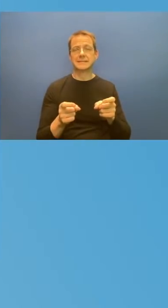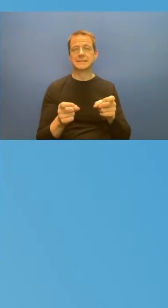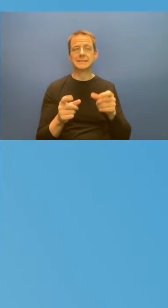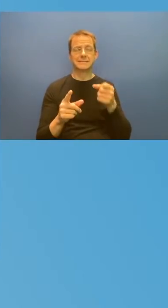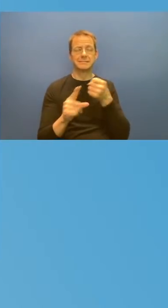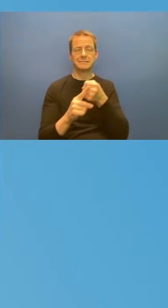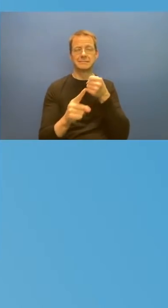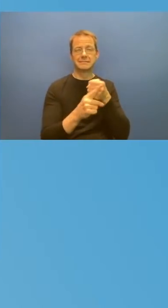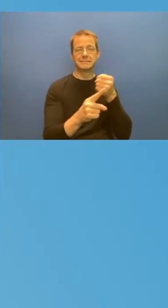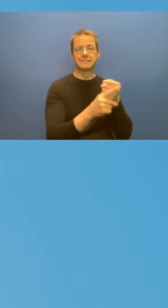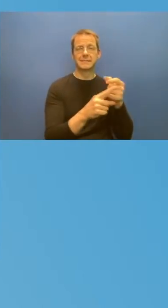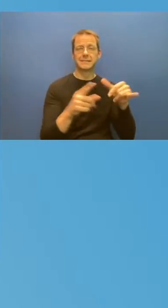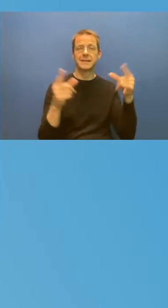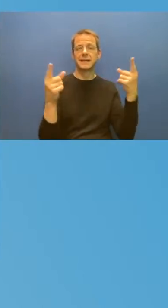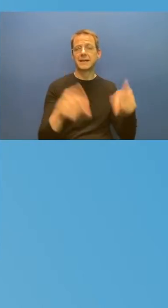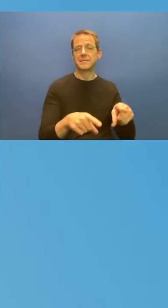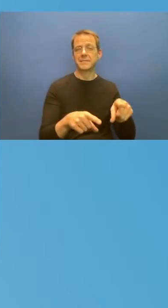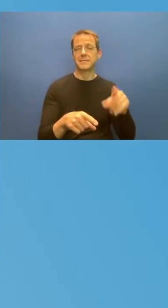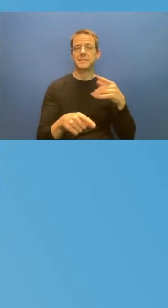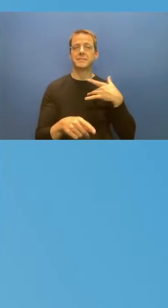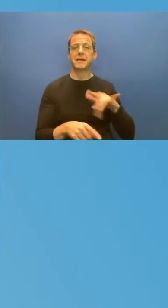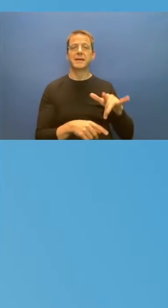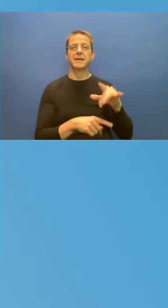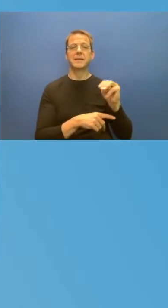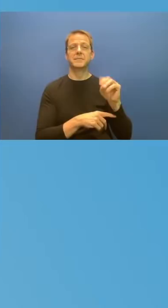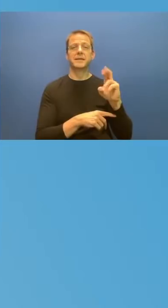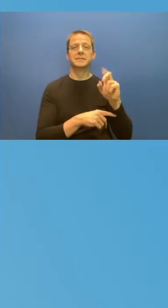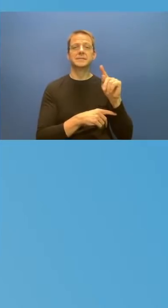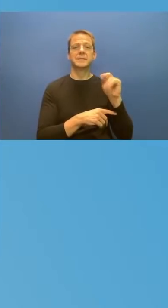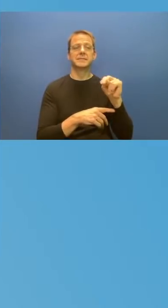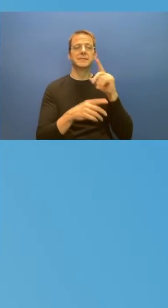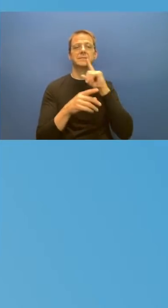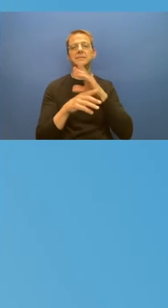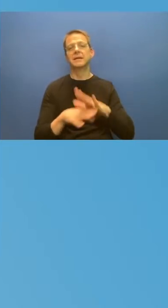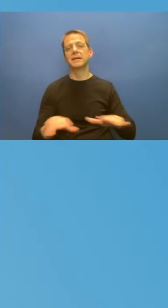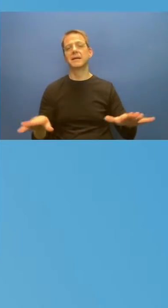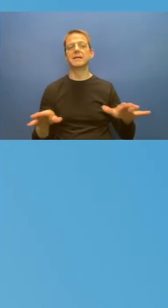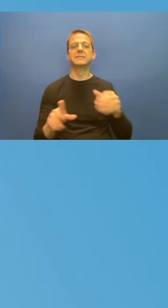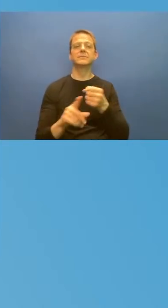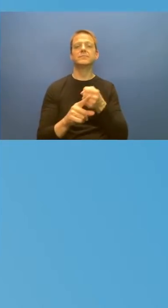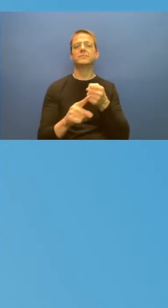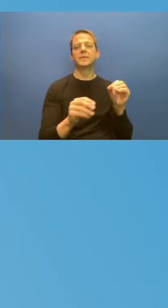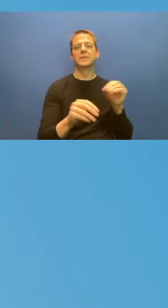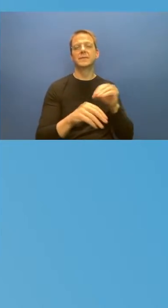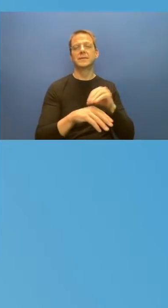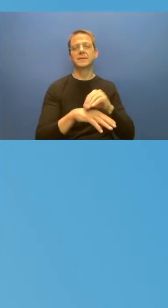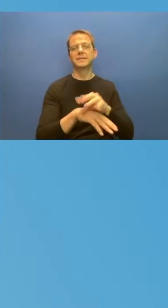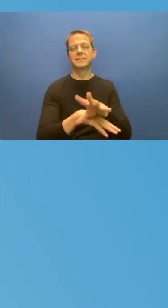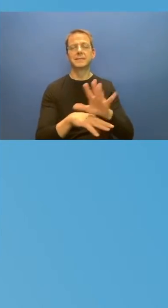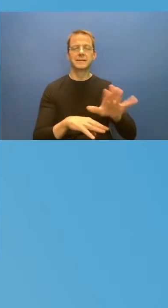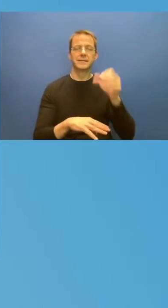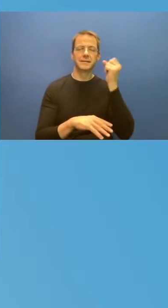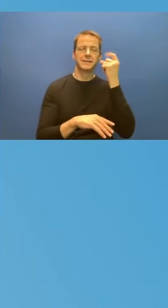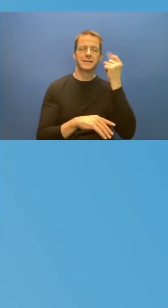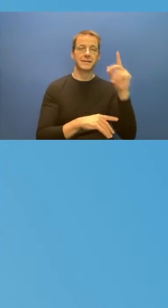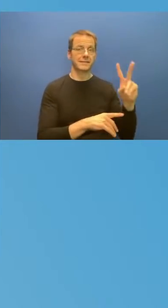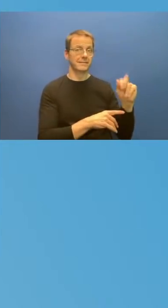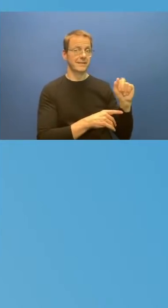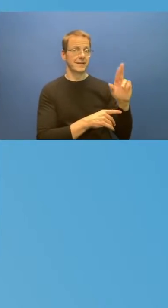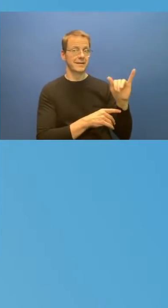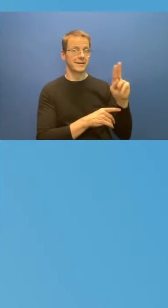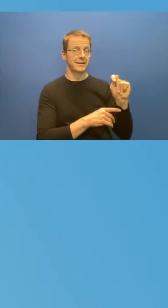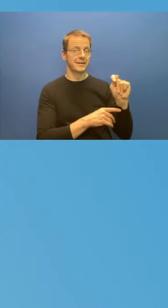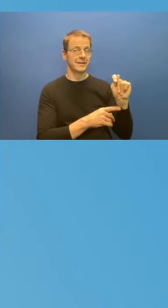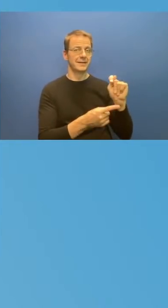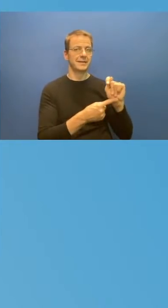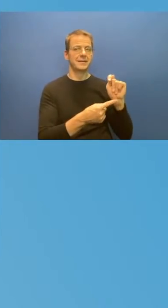appreciate, is that variants are always present. So we think about this idea of variants of concern. Variants of concern represent a tiny fraction